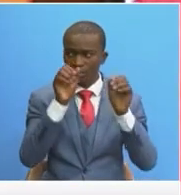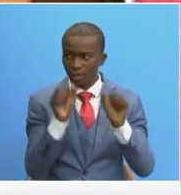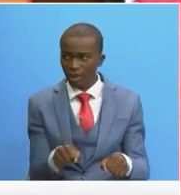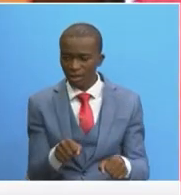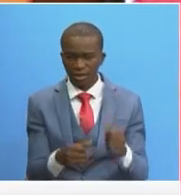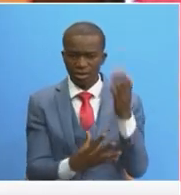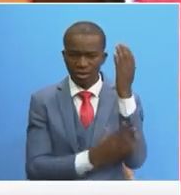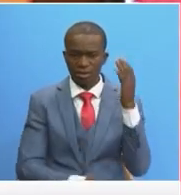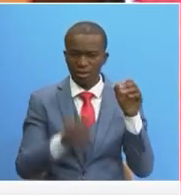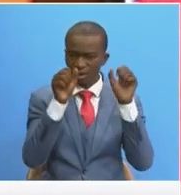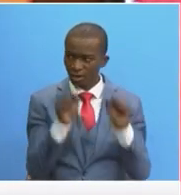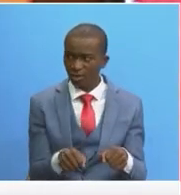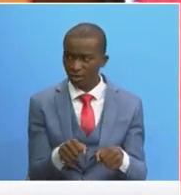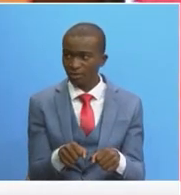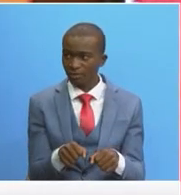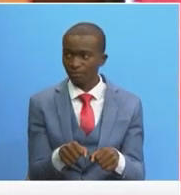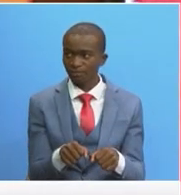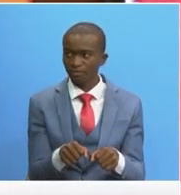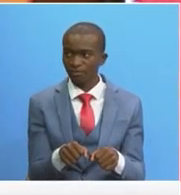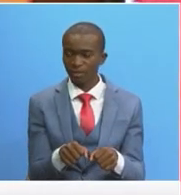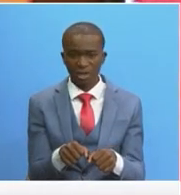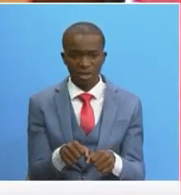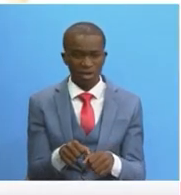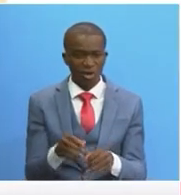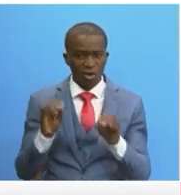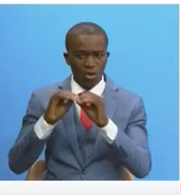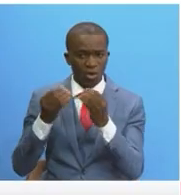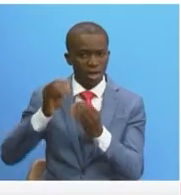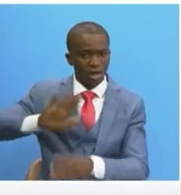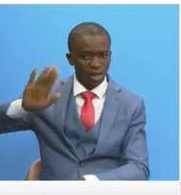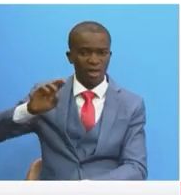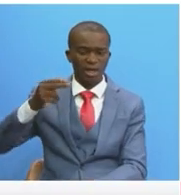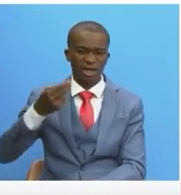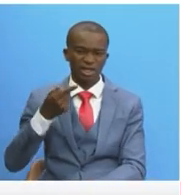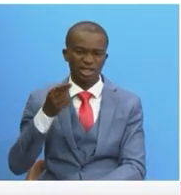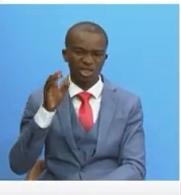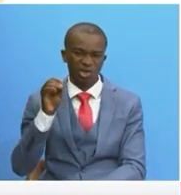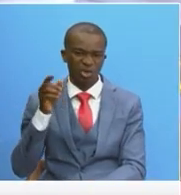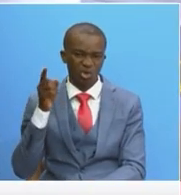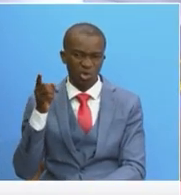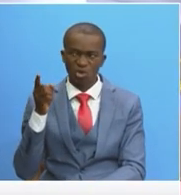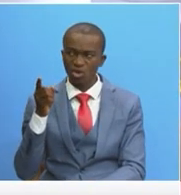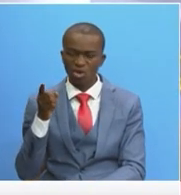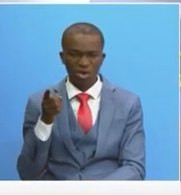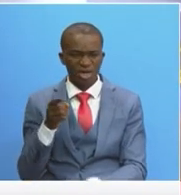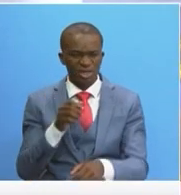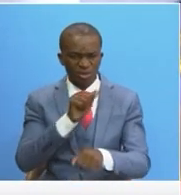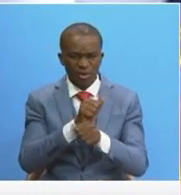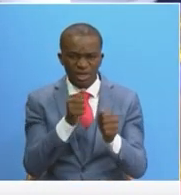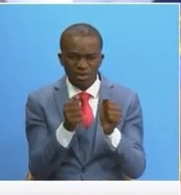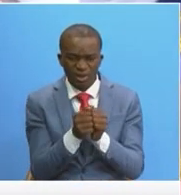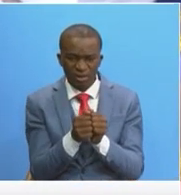This is why some organizations, such as We Effect, Heifer International, and Land Alliance, with the help from